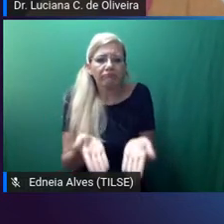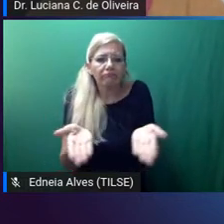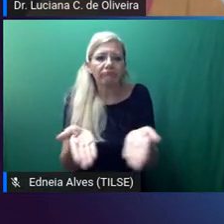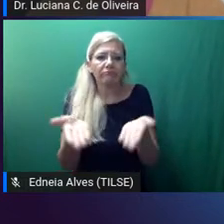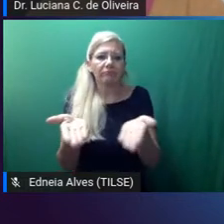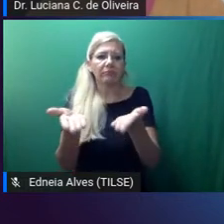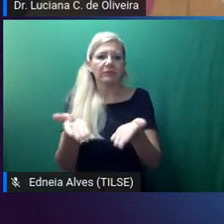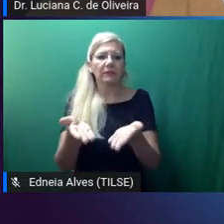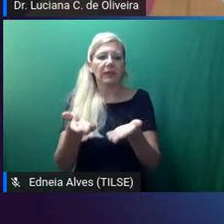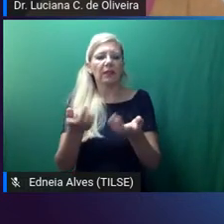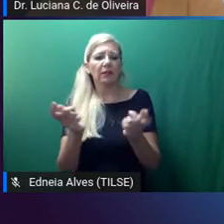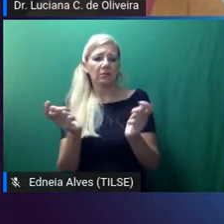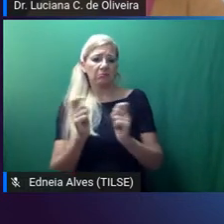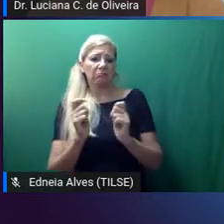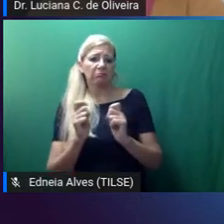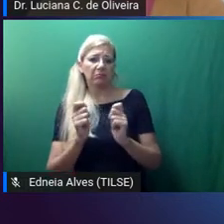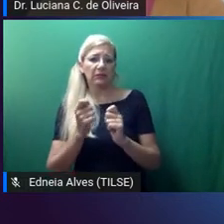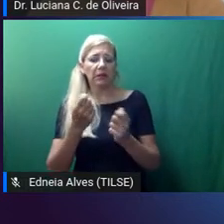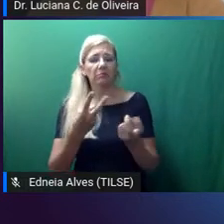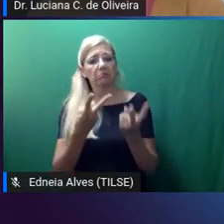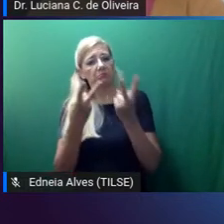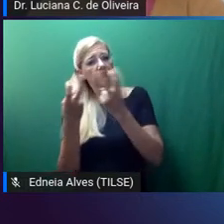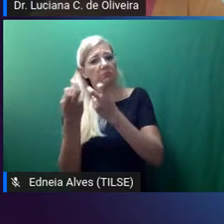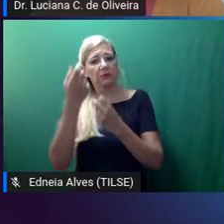to consider this piece.